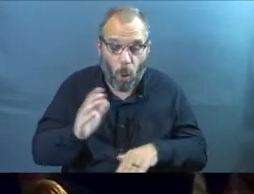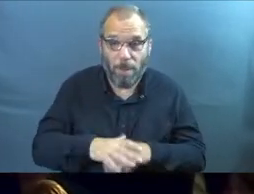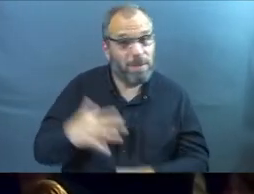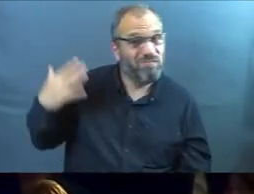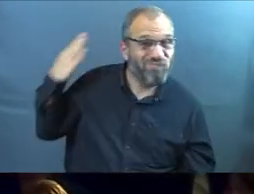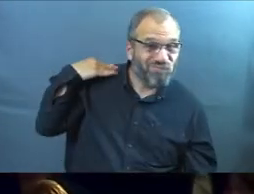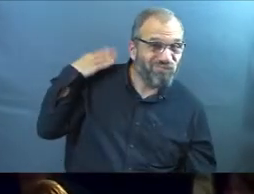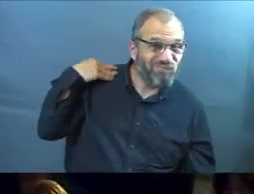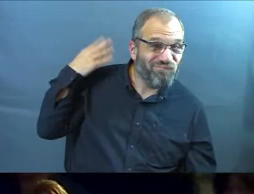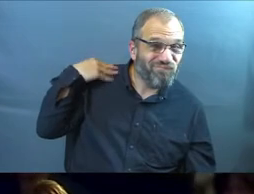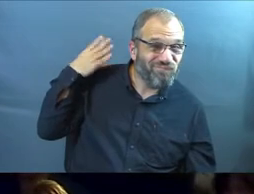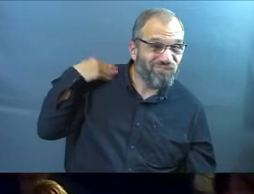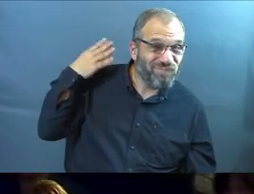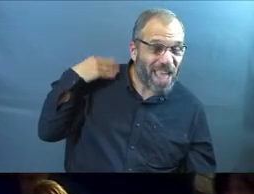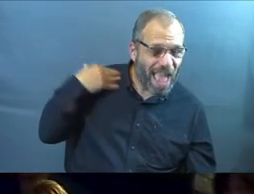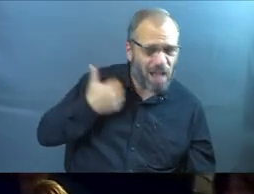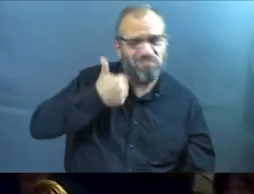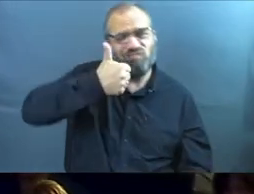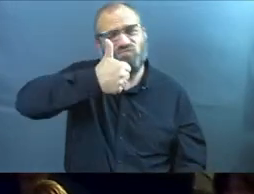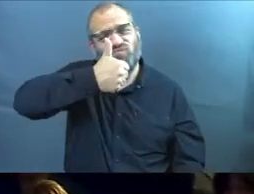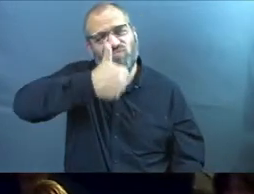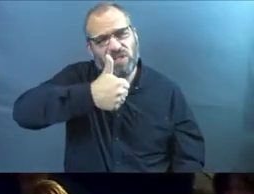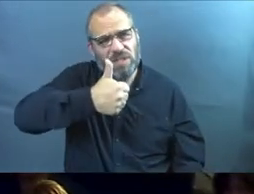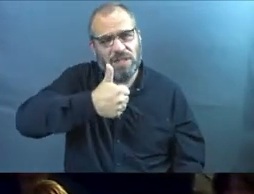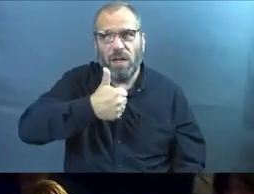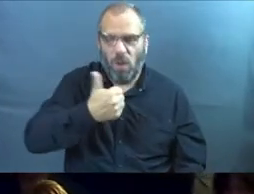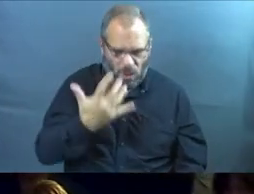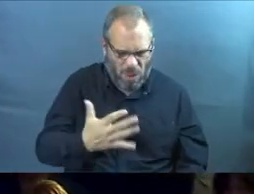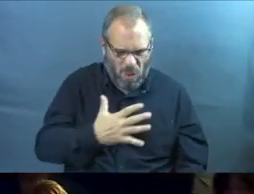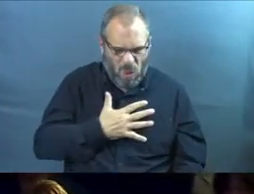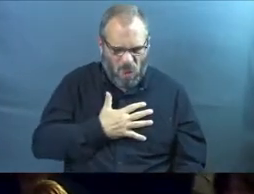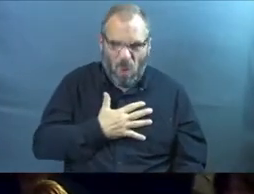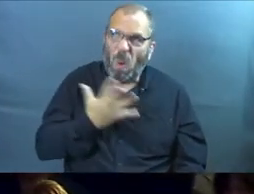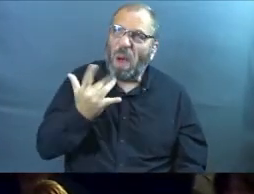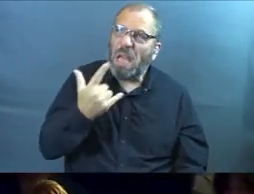back, a little devotional. Why'd you have to go and say that to me?